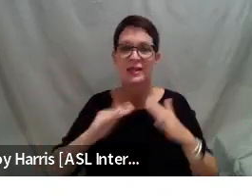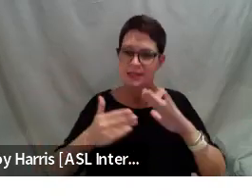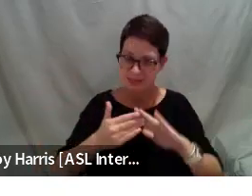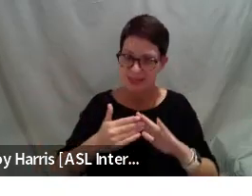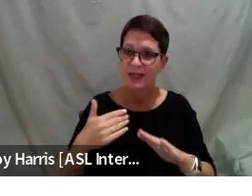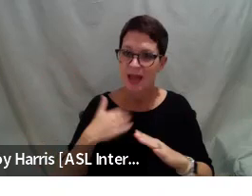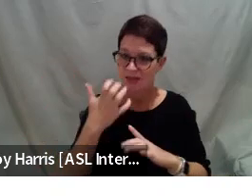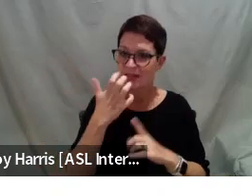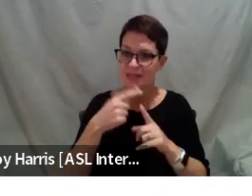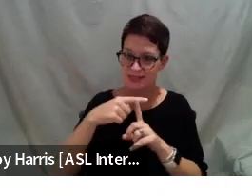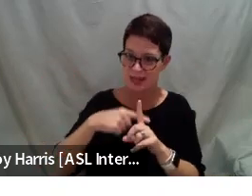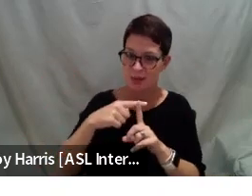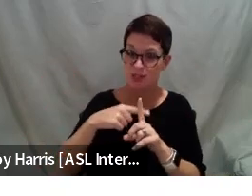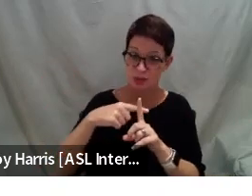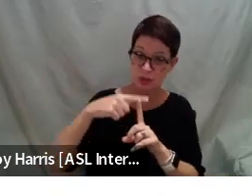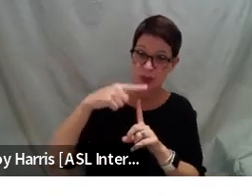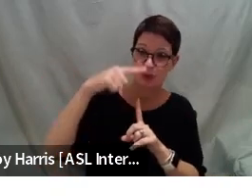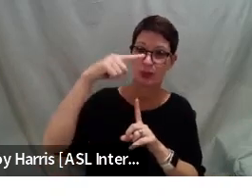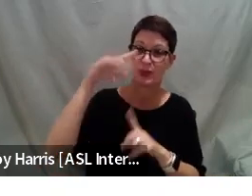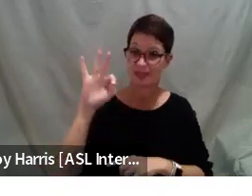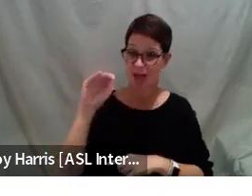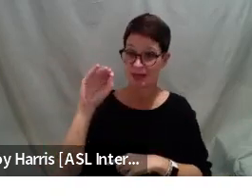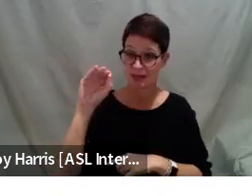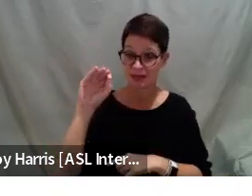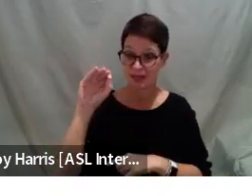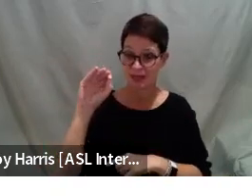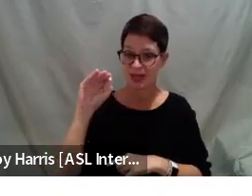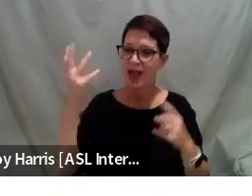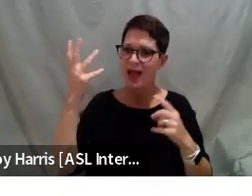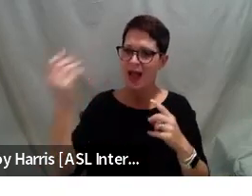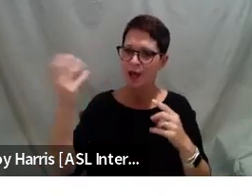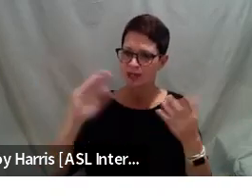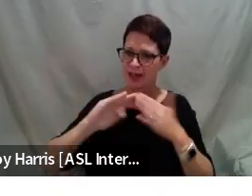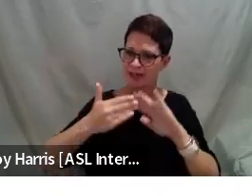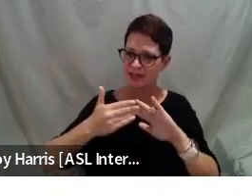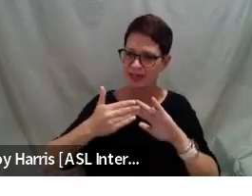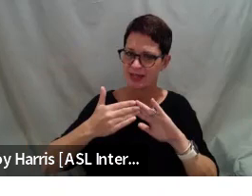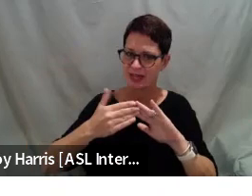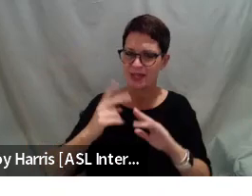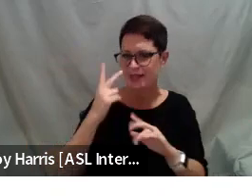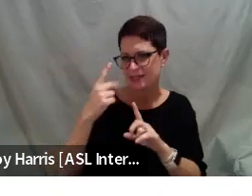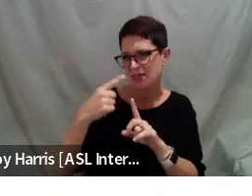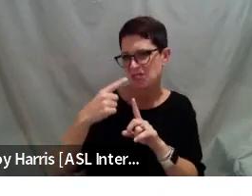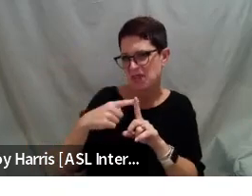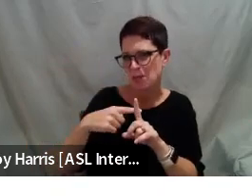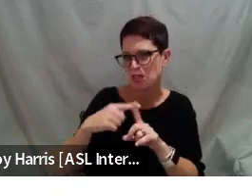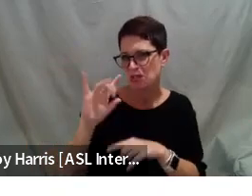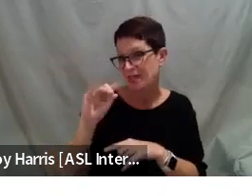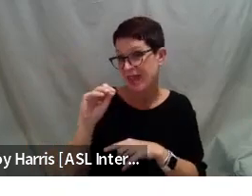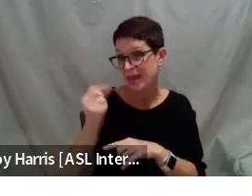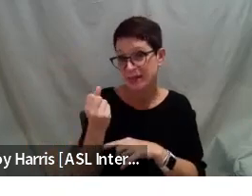experiencing temperatures in the 90s, our suburban counterparts may only see temperatures in the